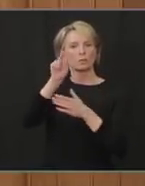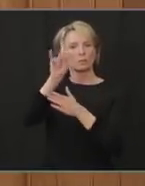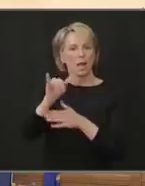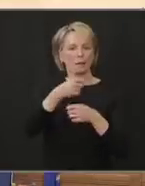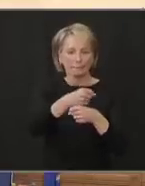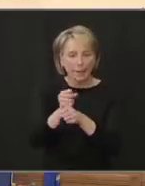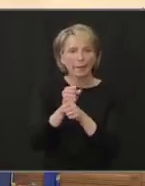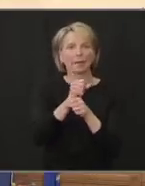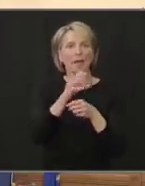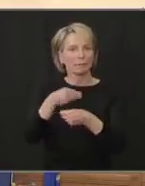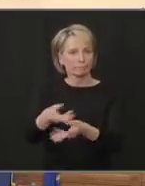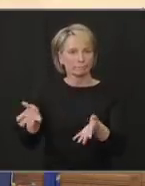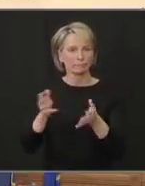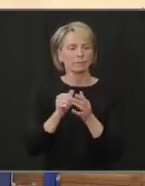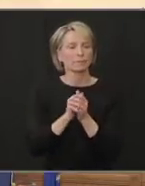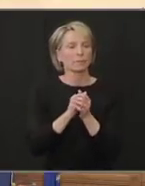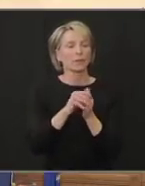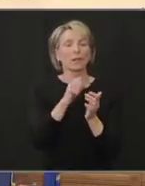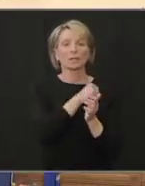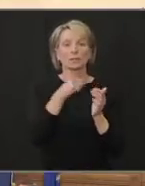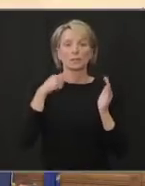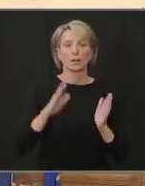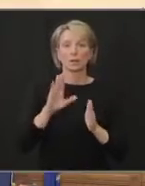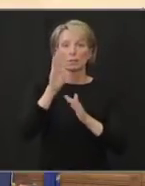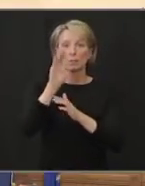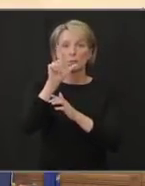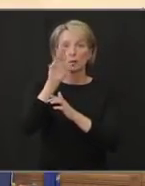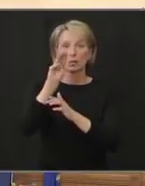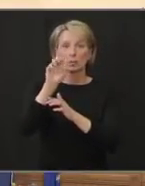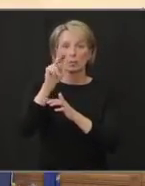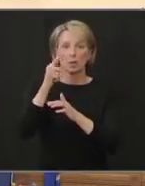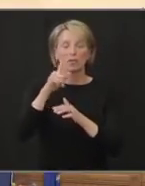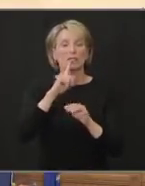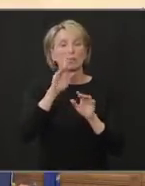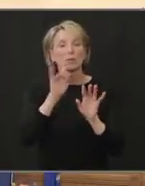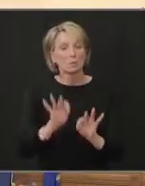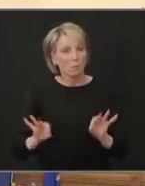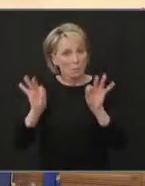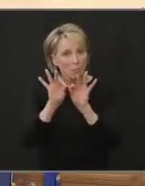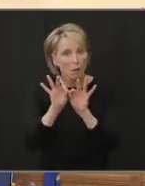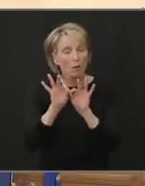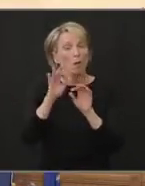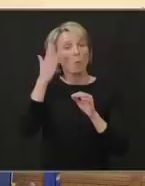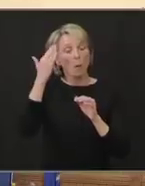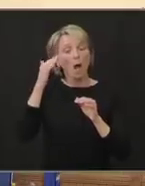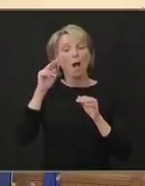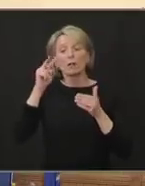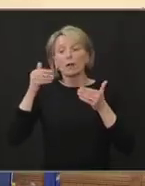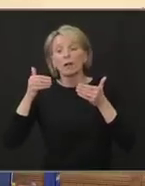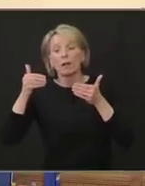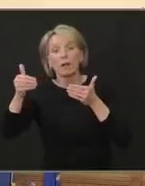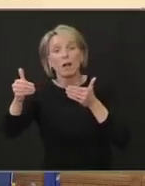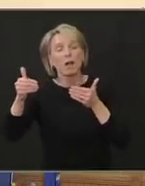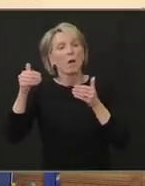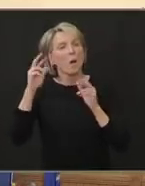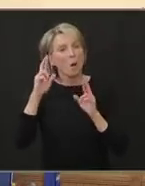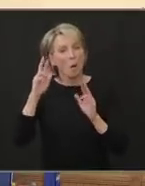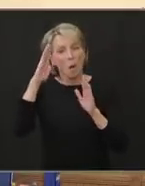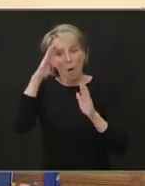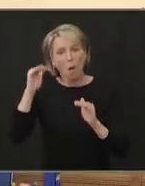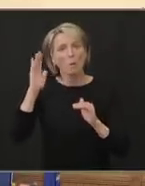I think this point is really fundamental, because if you look ahead, hopefully we're going to have vaccines. We're going to have